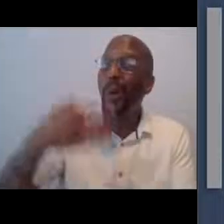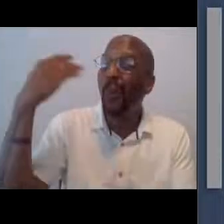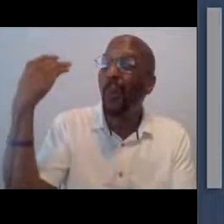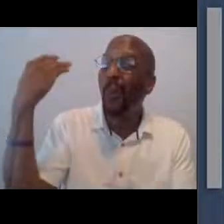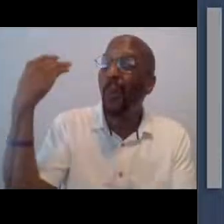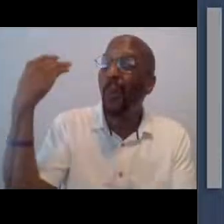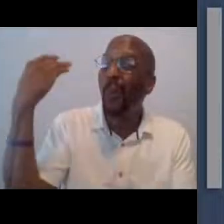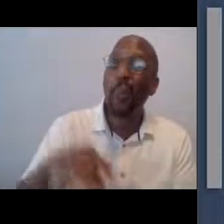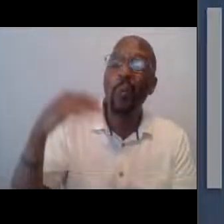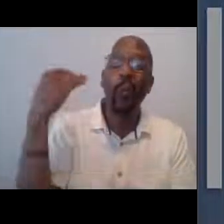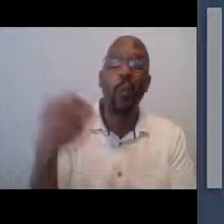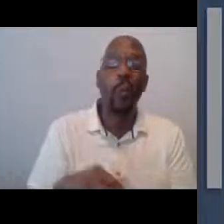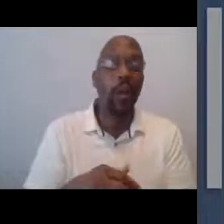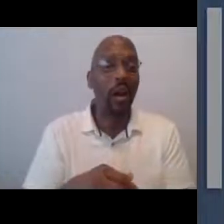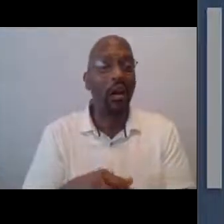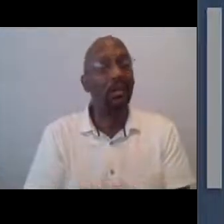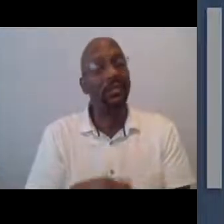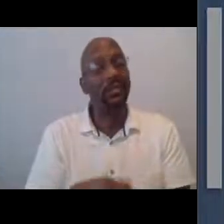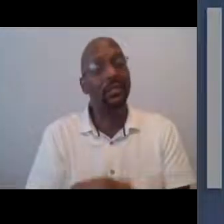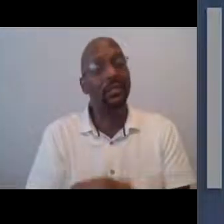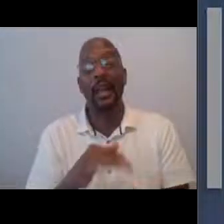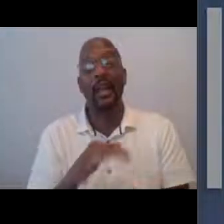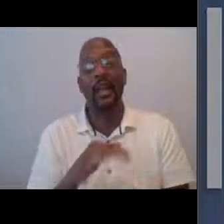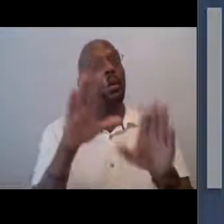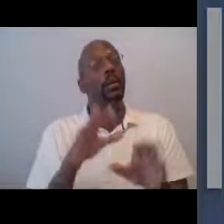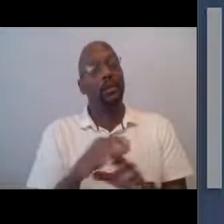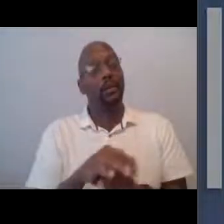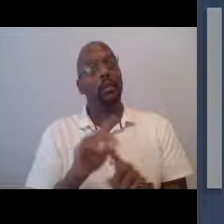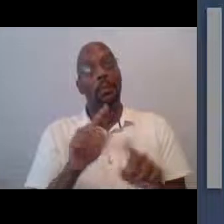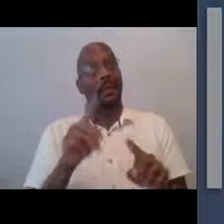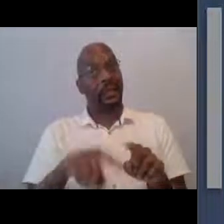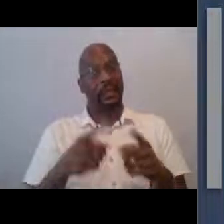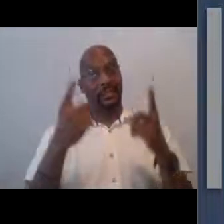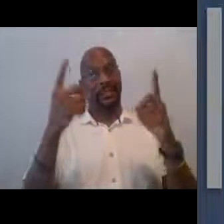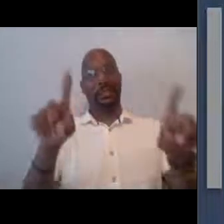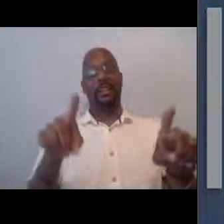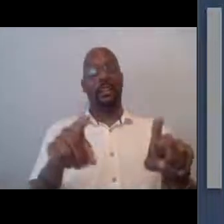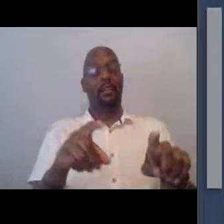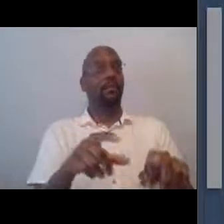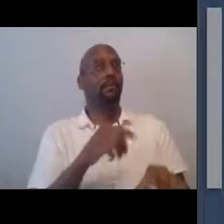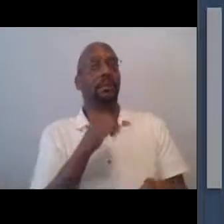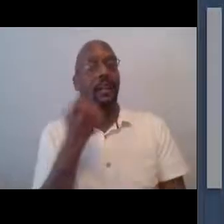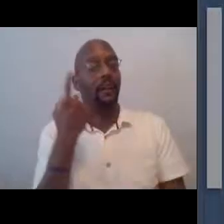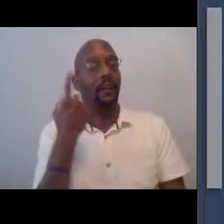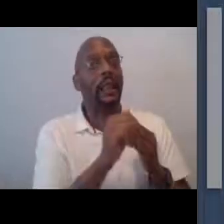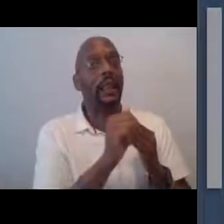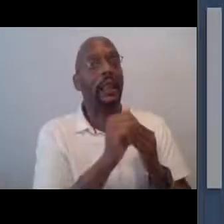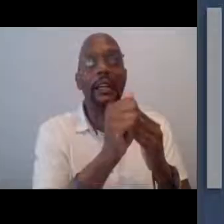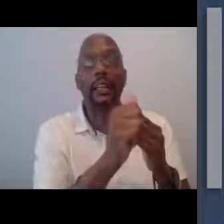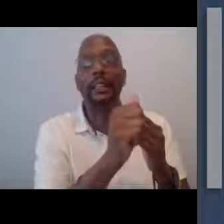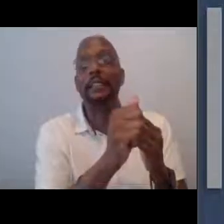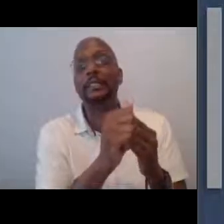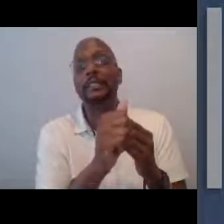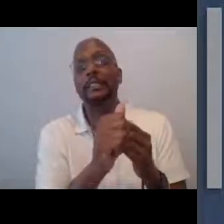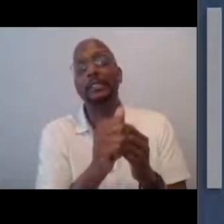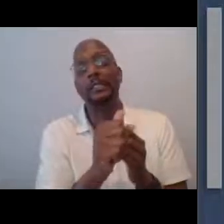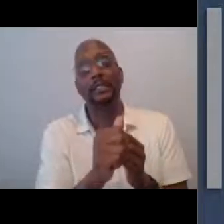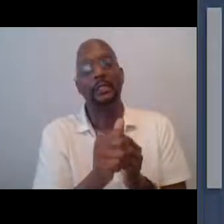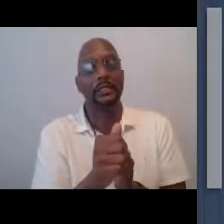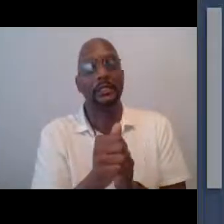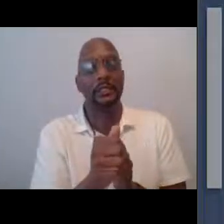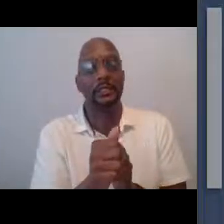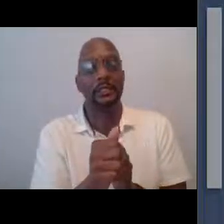that would not have been able to be done or accomplished if it wasn't for the leadership of the prior, I was not on the commission,